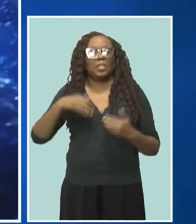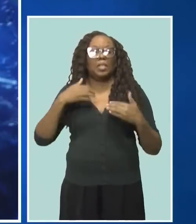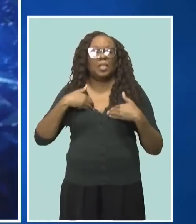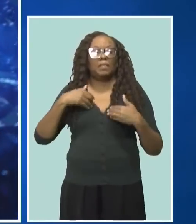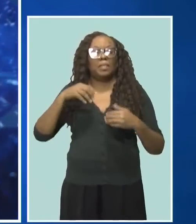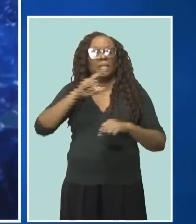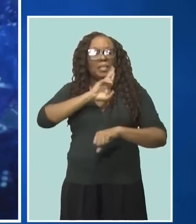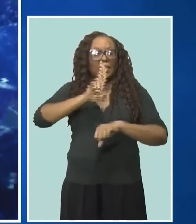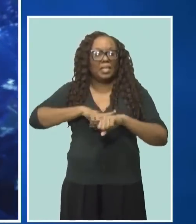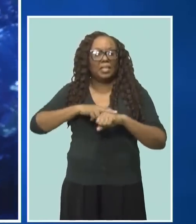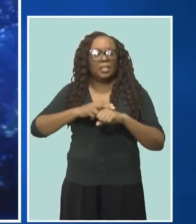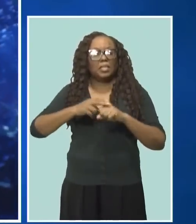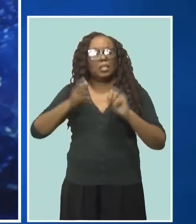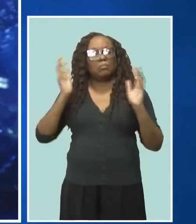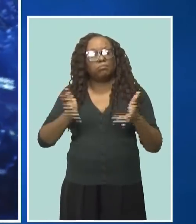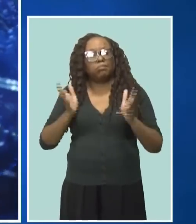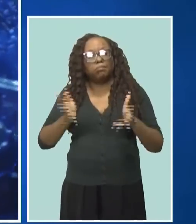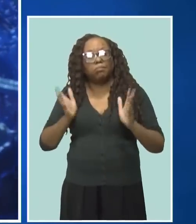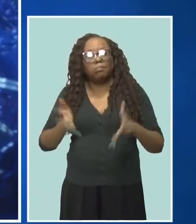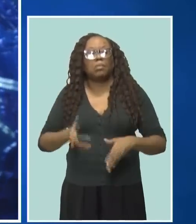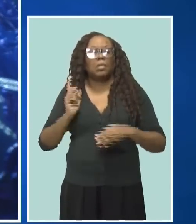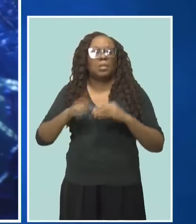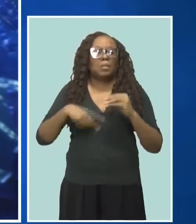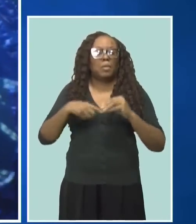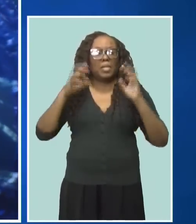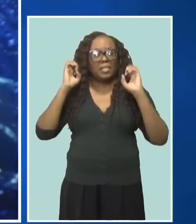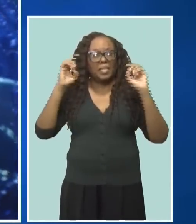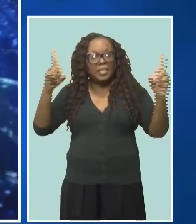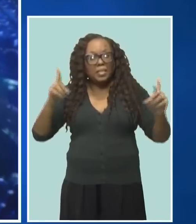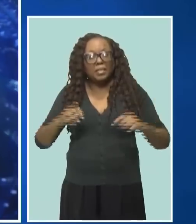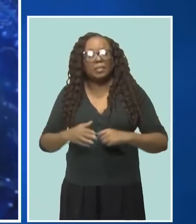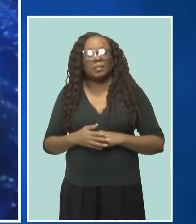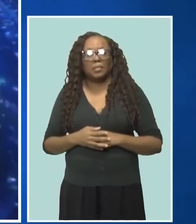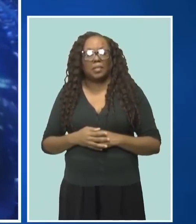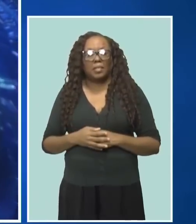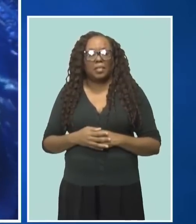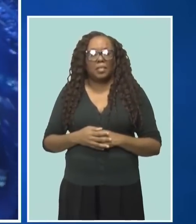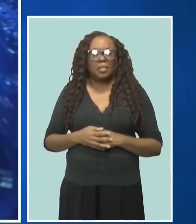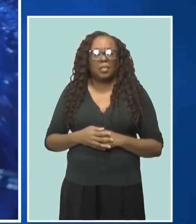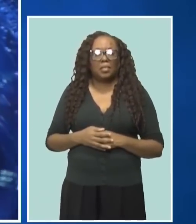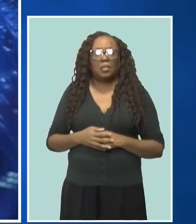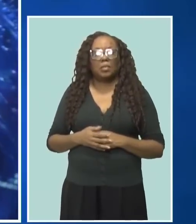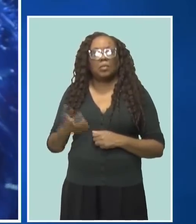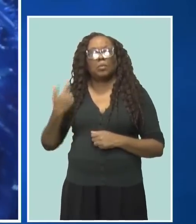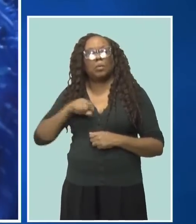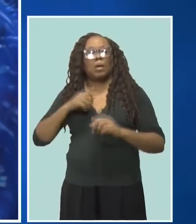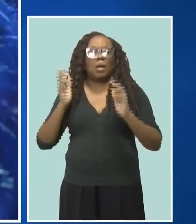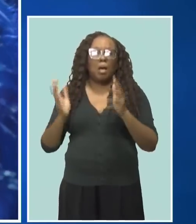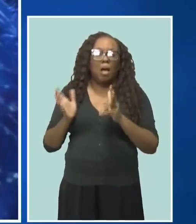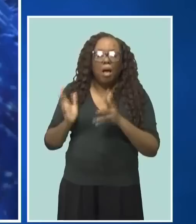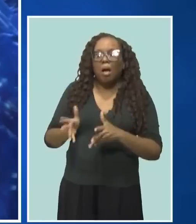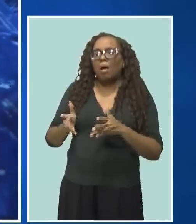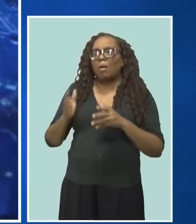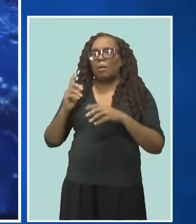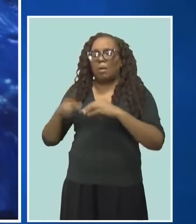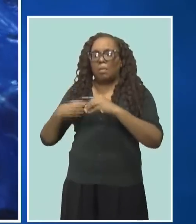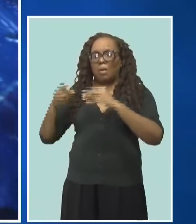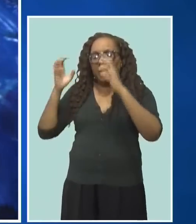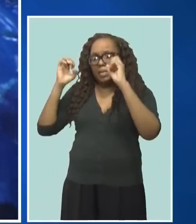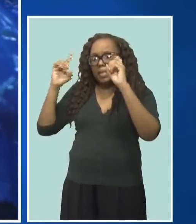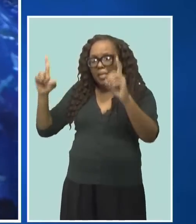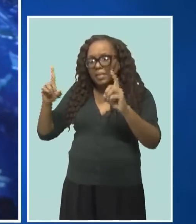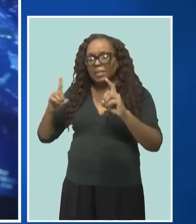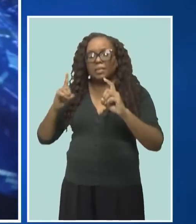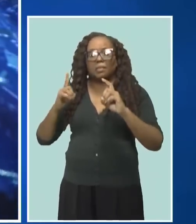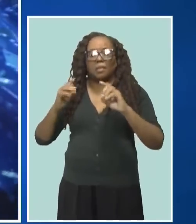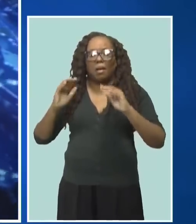education and training. So education and training right now, you have conversations at the tech vault level, conversations at the education tertiary